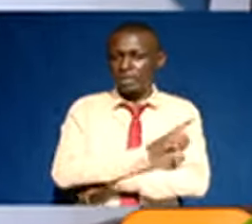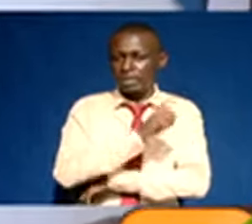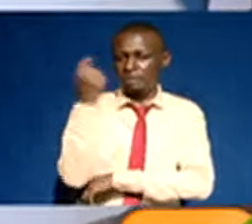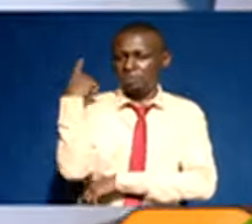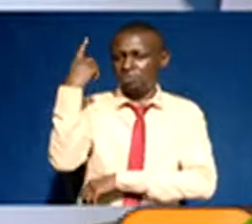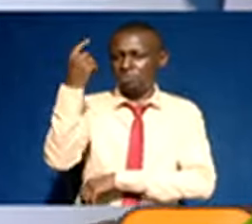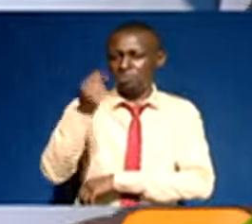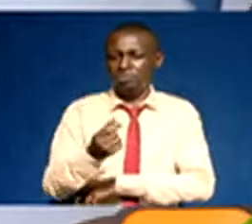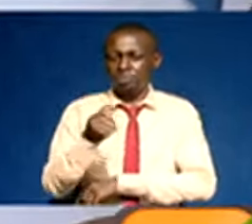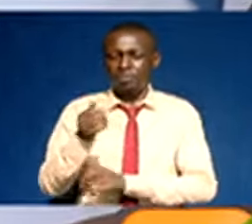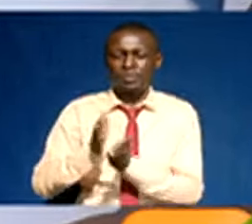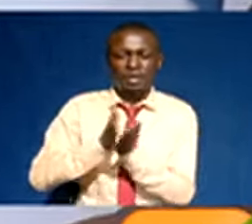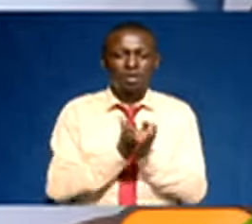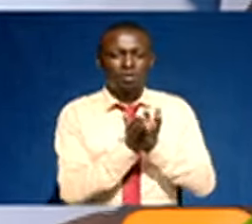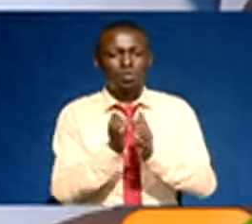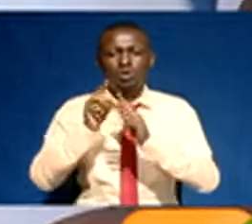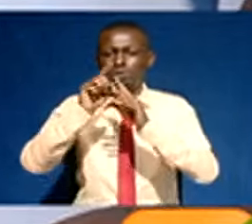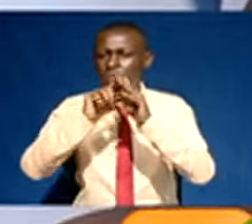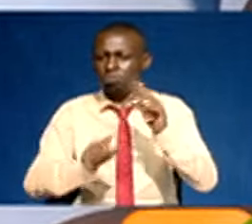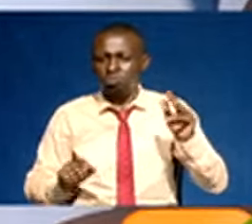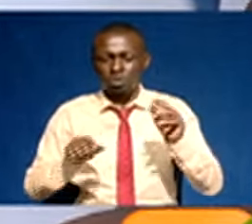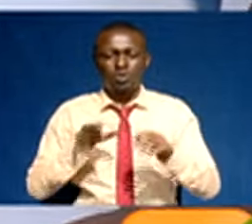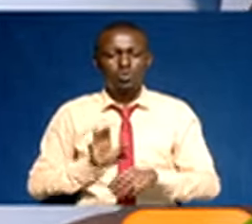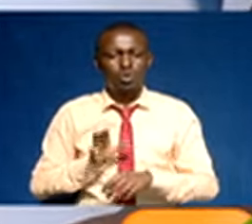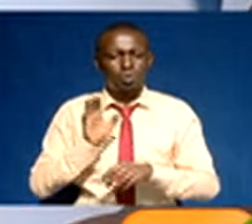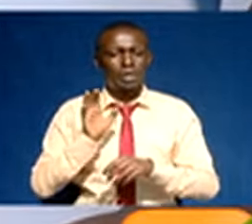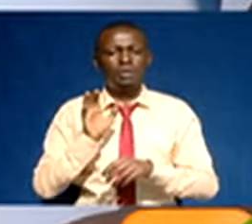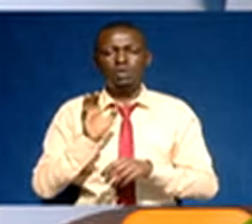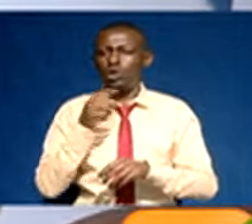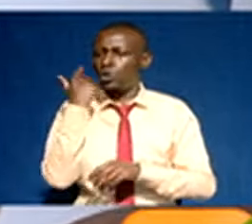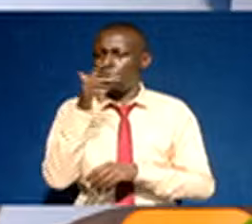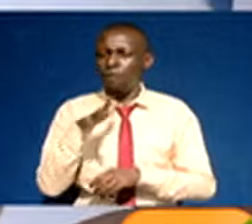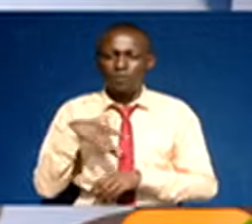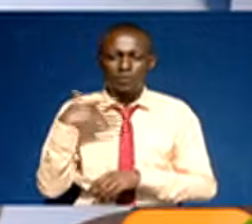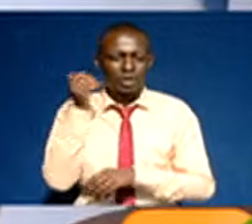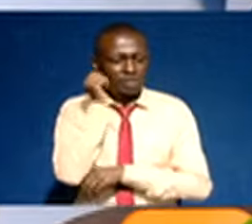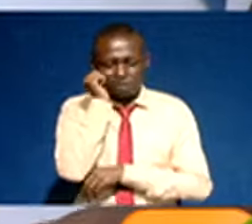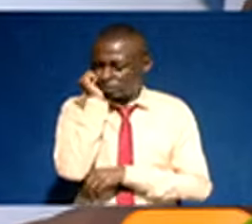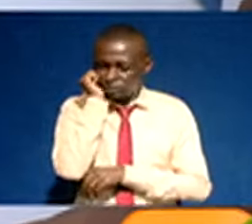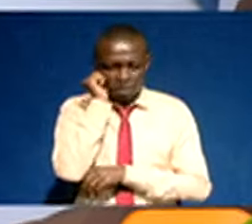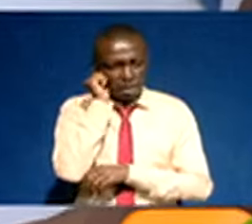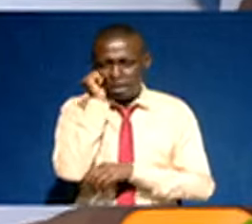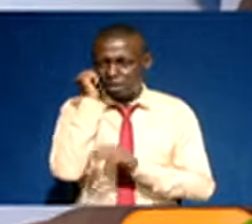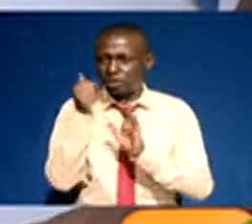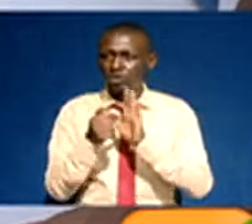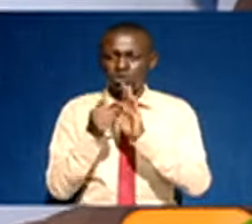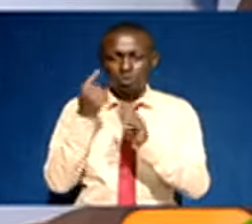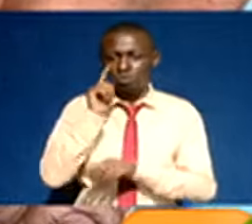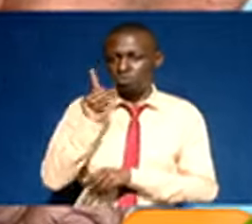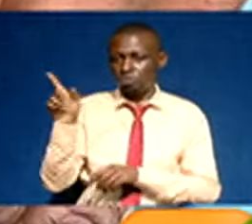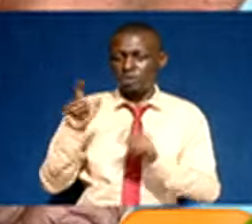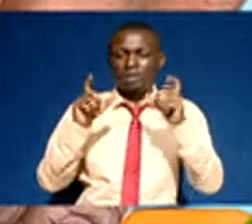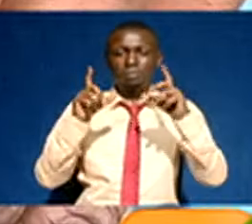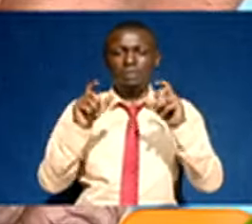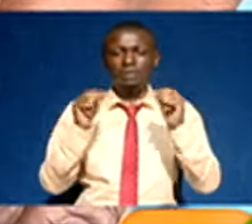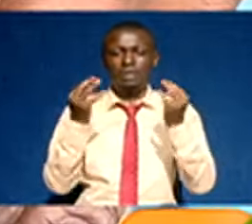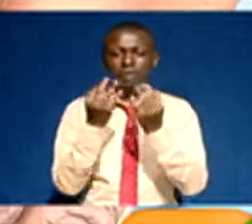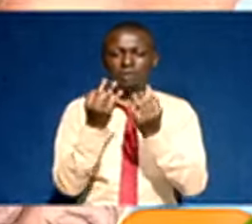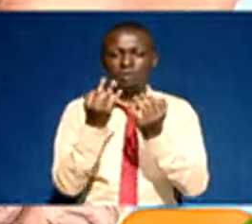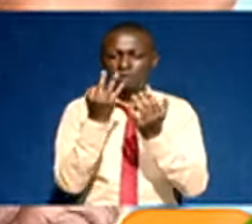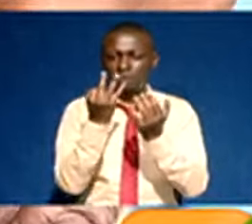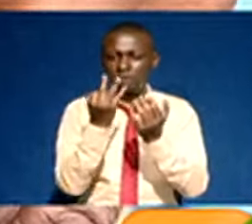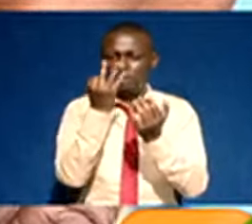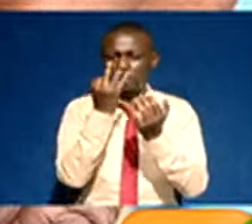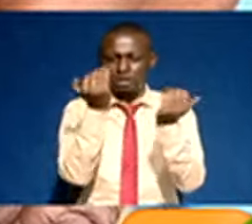emotional Jane Kikenyi shows us the memories of her three children, Abigail, Ruth and Martha Kikenyi, and